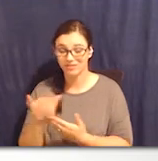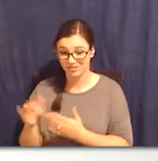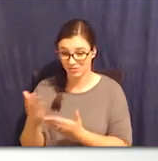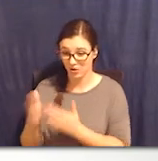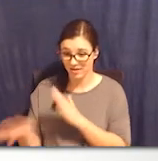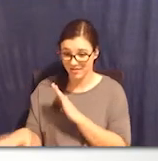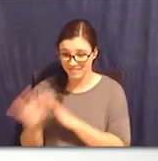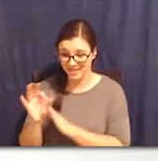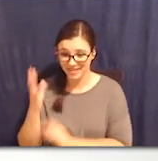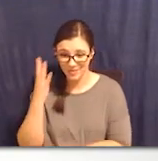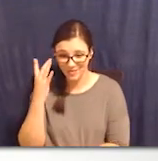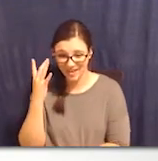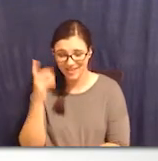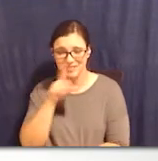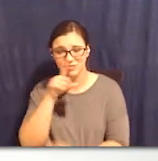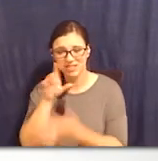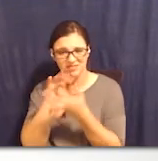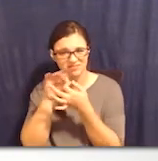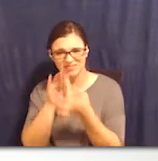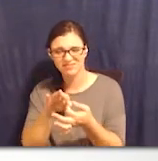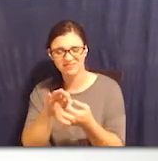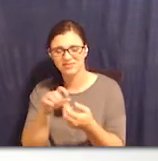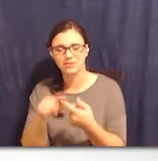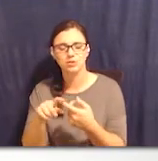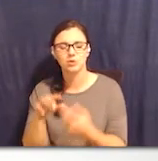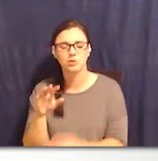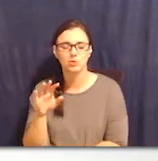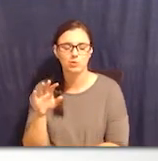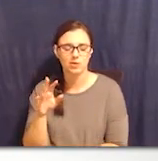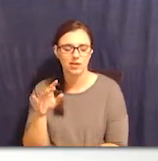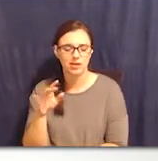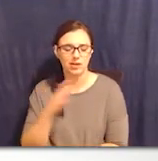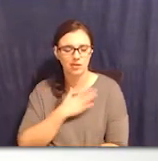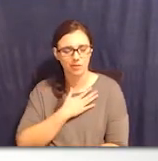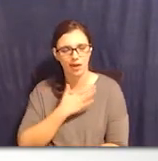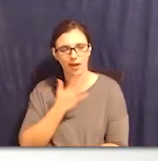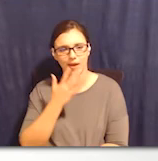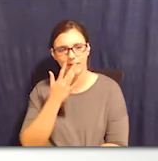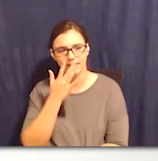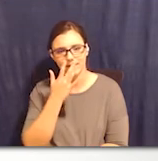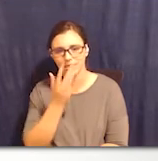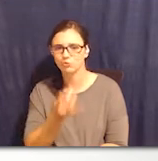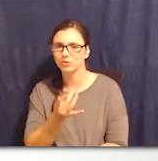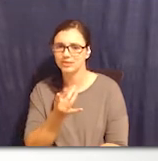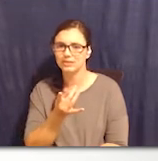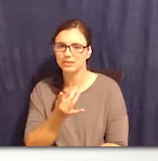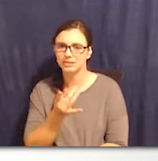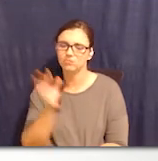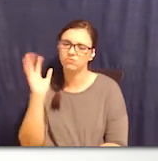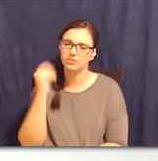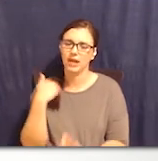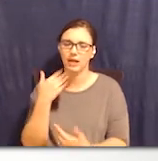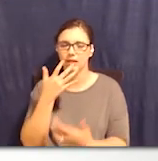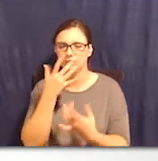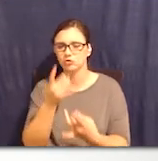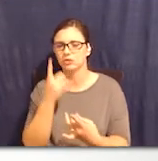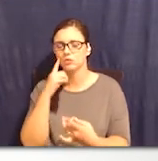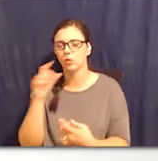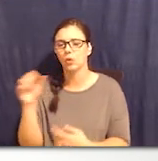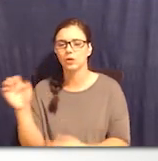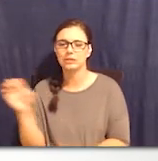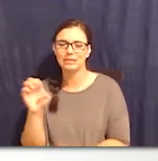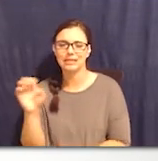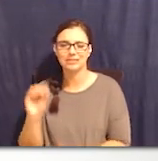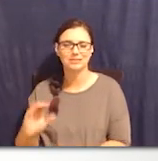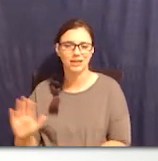Song. And I chose this song as it relates to my interest, the interest